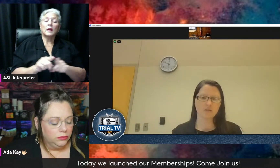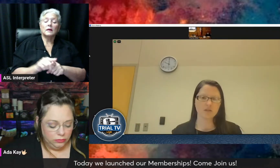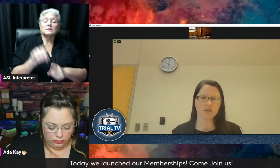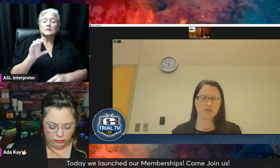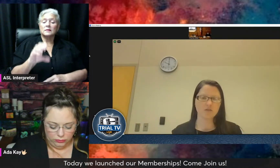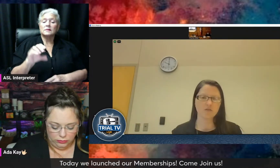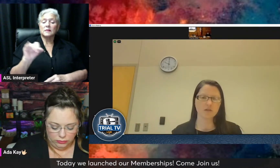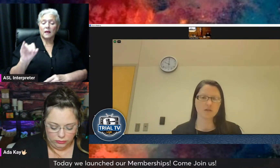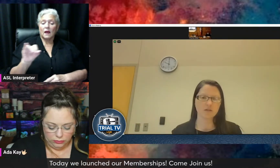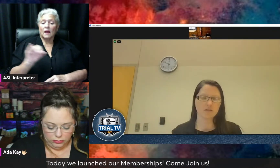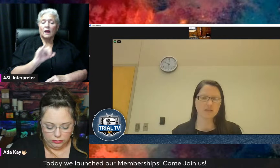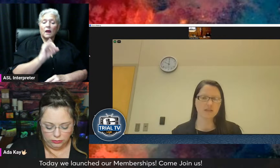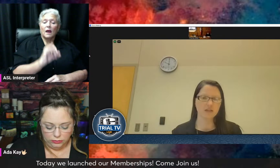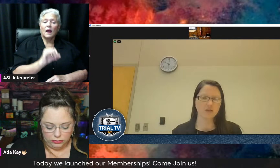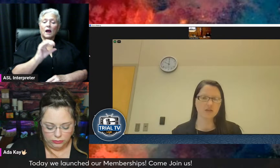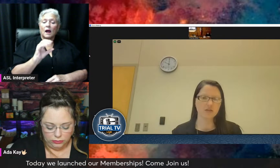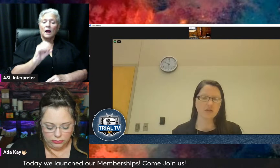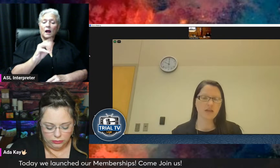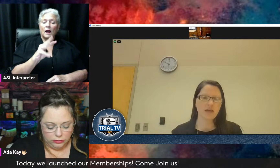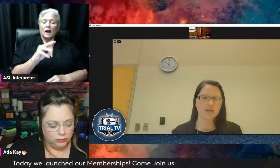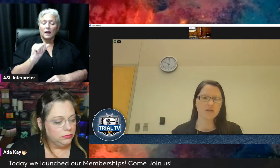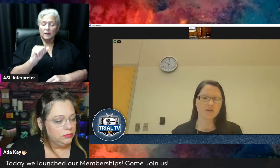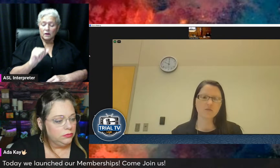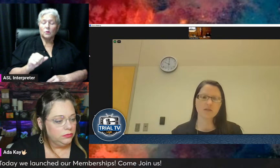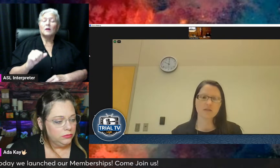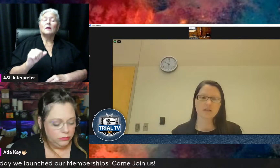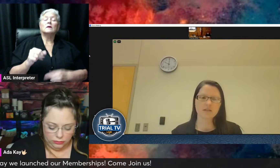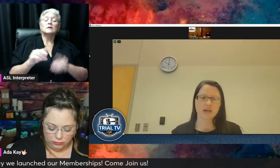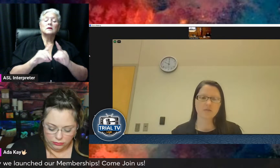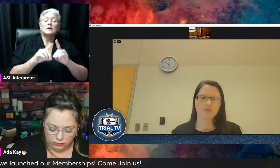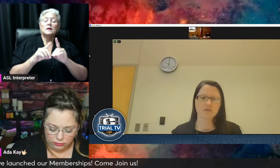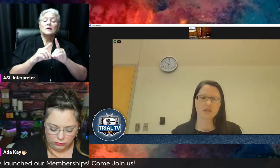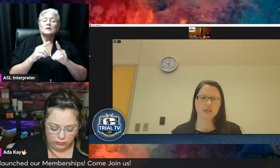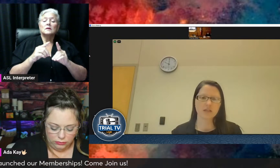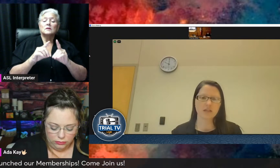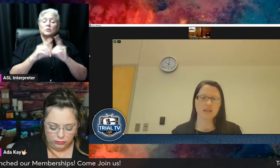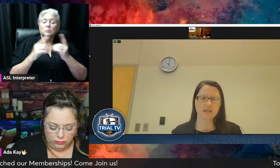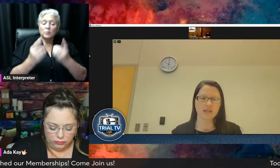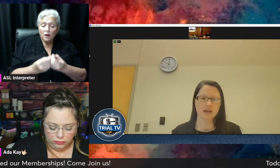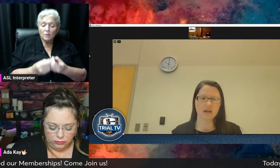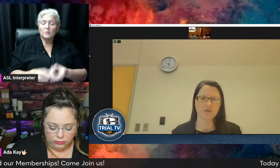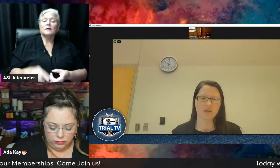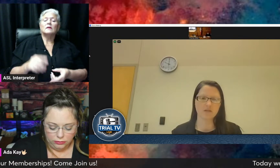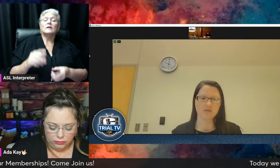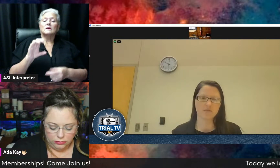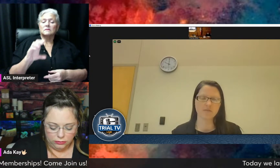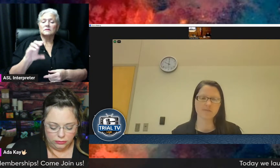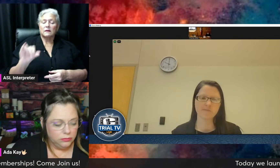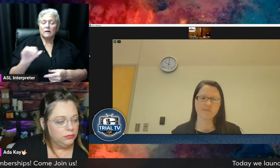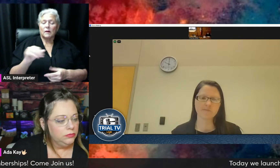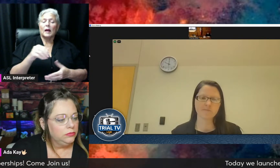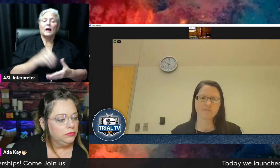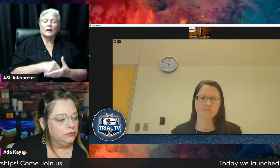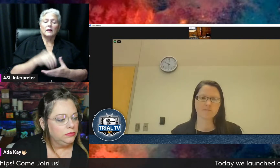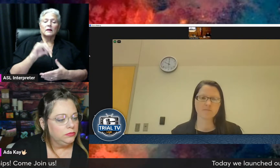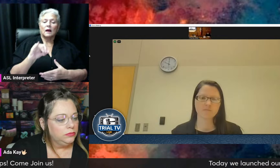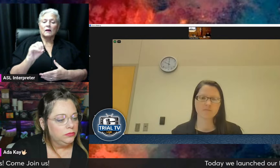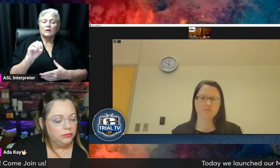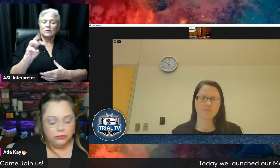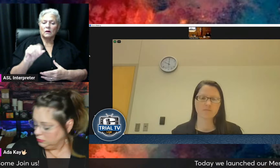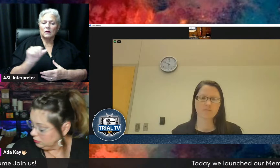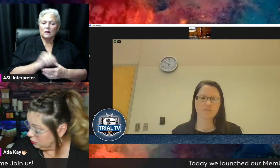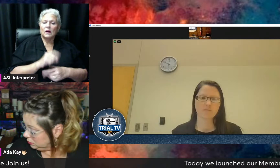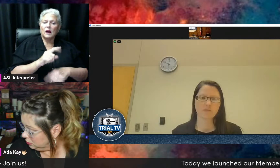Iowa Division of Criminal Investigation at their criminalistics laboratory in Ankeny, Iowa. How long have you been